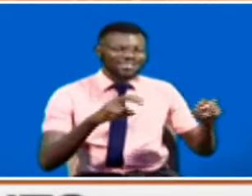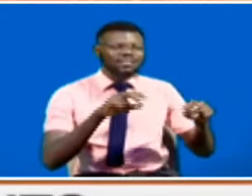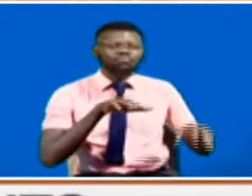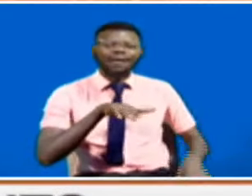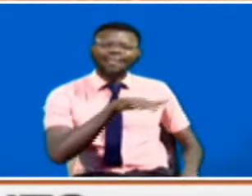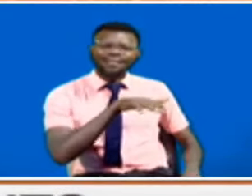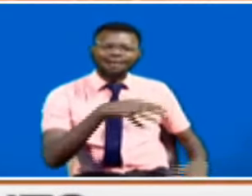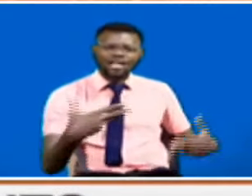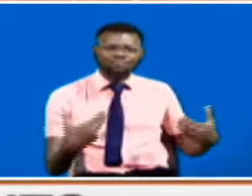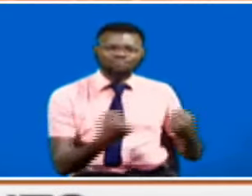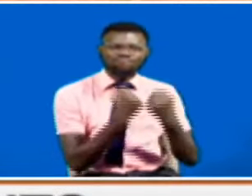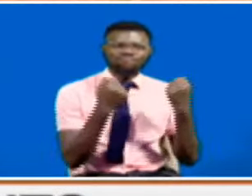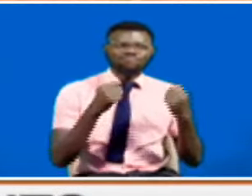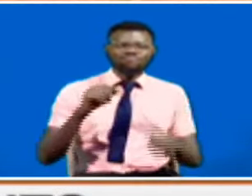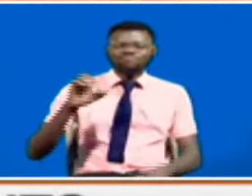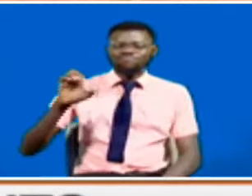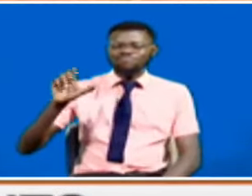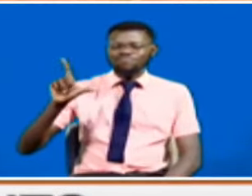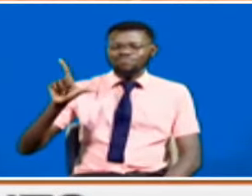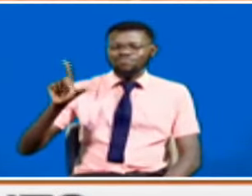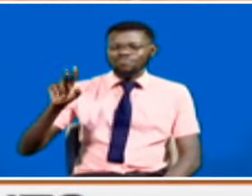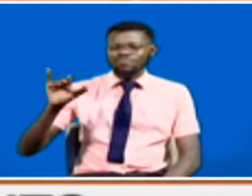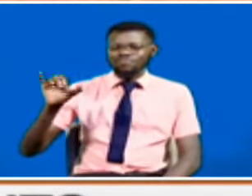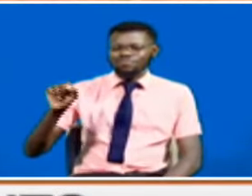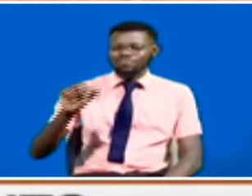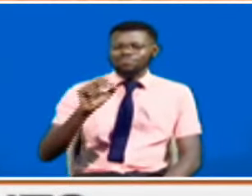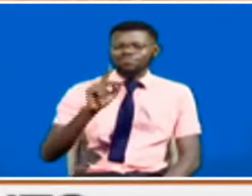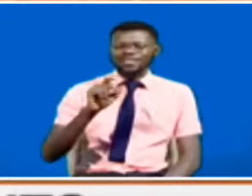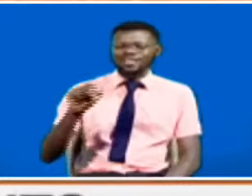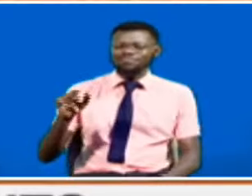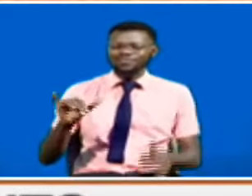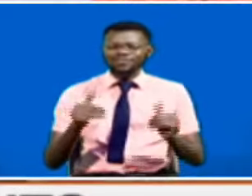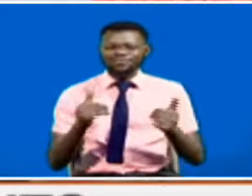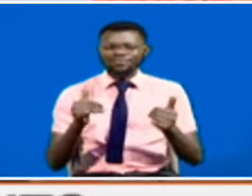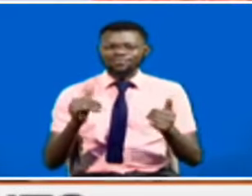Elvis Kosgei, KTN News, Kaptagat area,